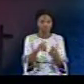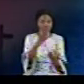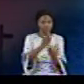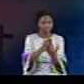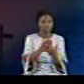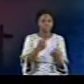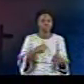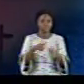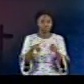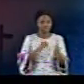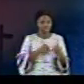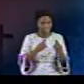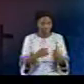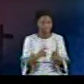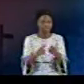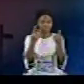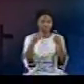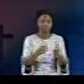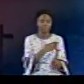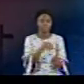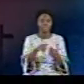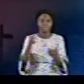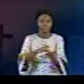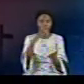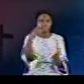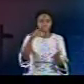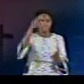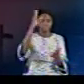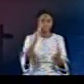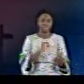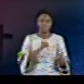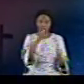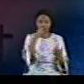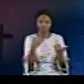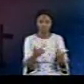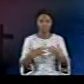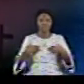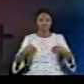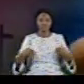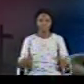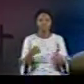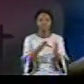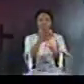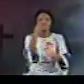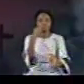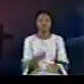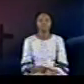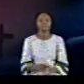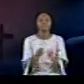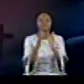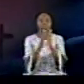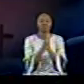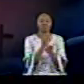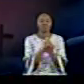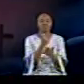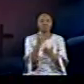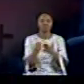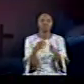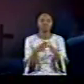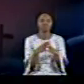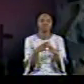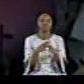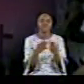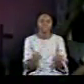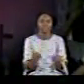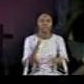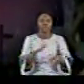and to the glory of God, I am healed in Jesus' name. You are healed. We now go online. We go online for